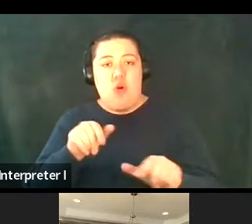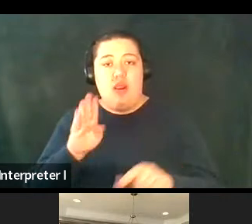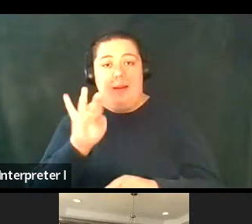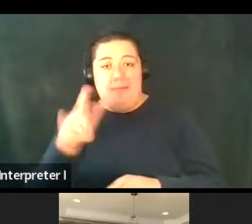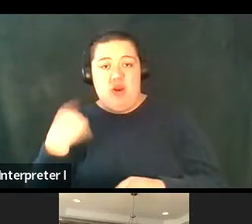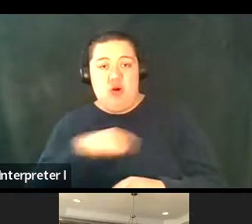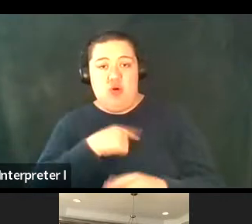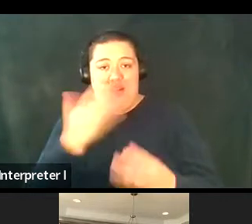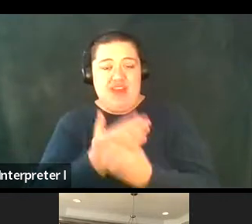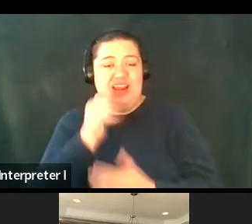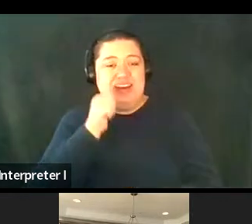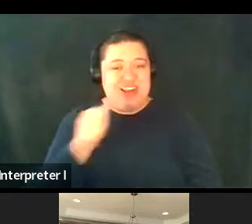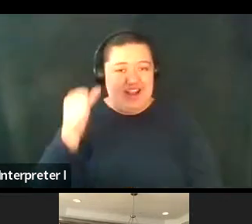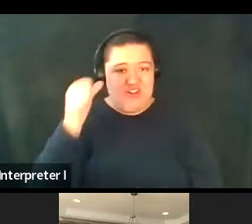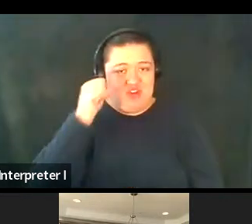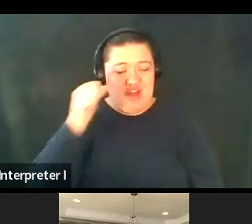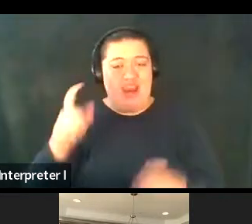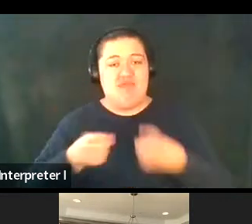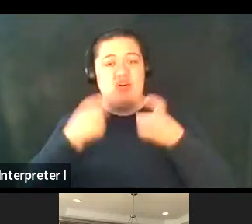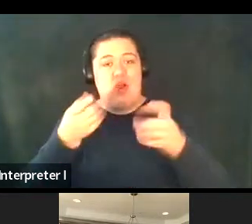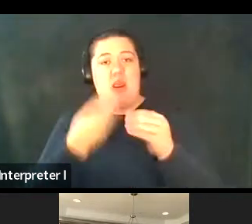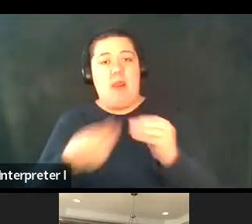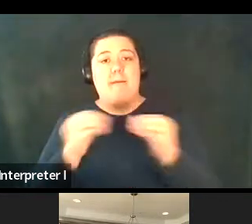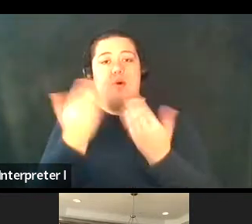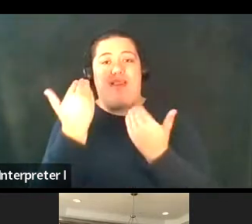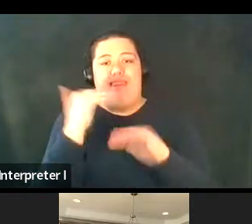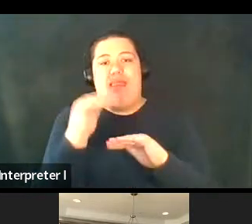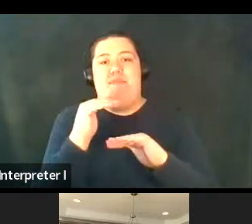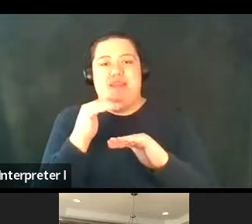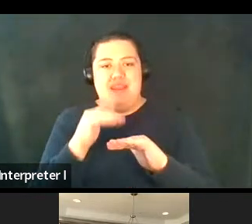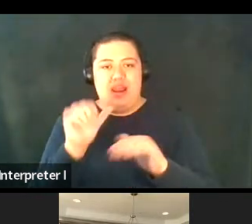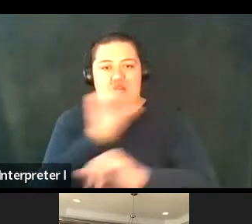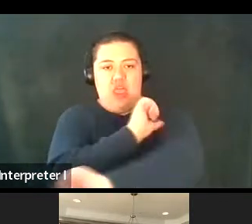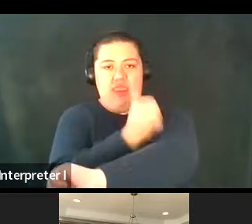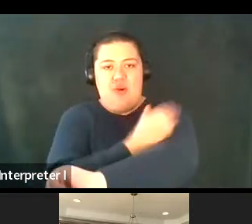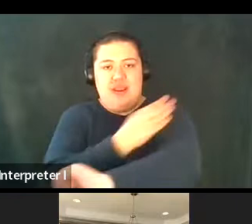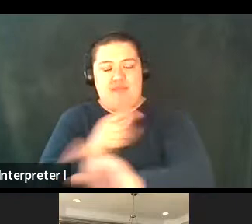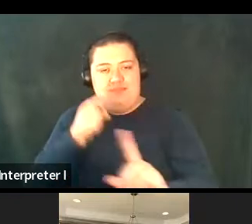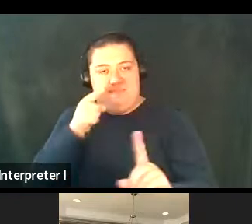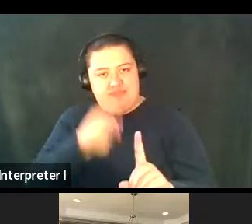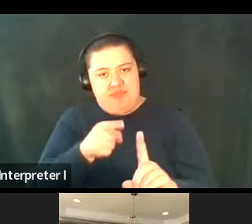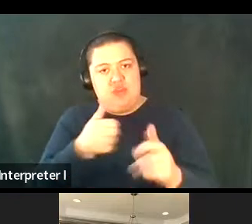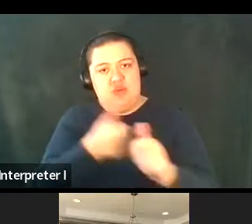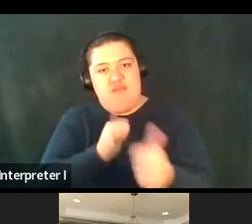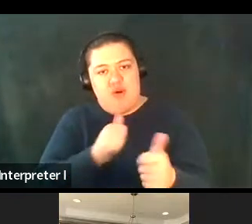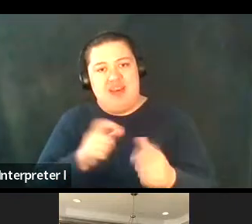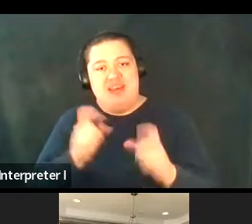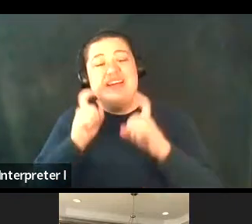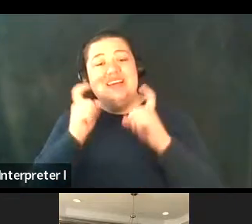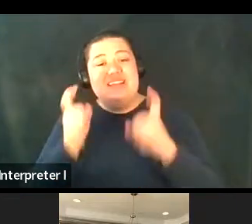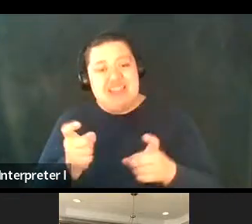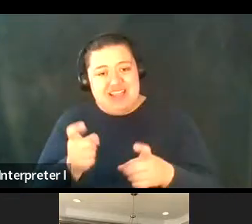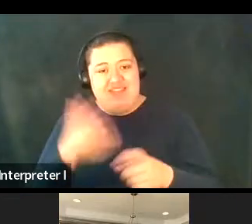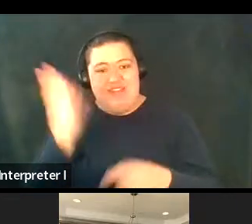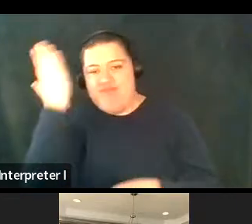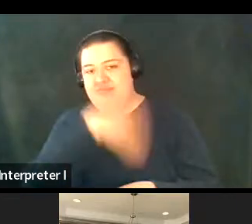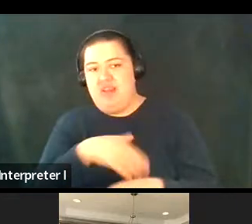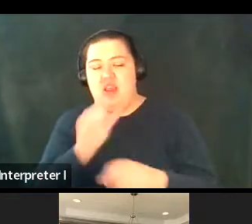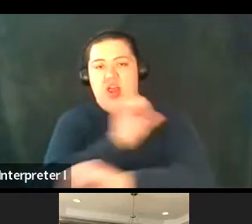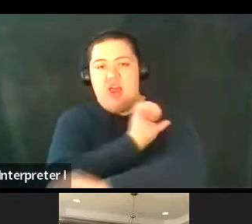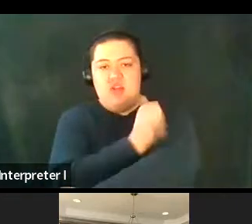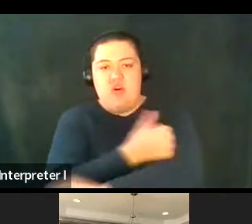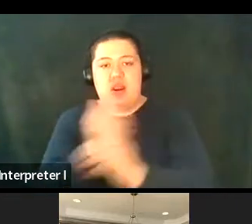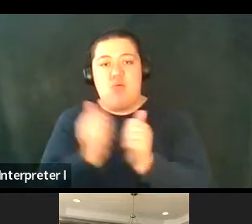filed yesterday granted a more limited set of authority, and the intent was to avoid giving blanket authority to waive laws without